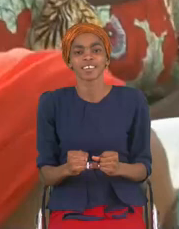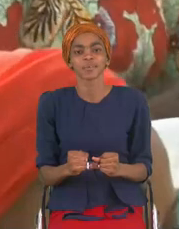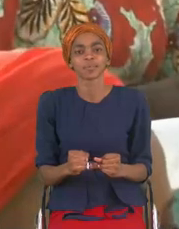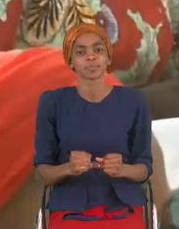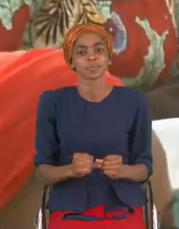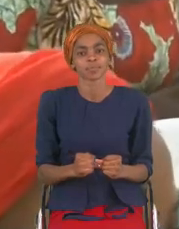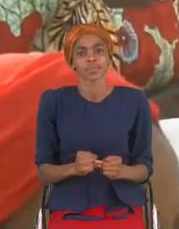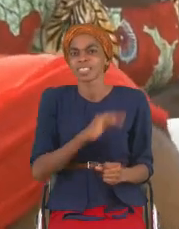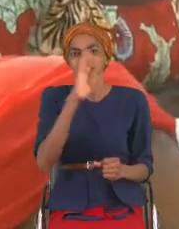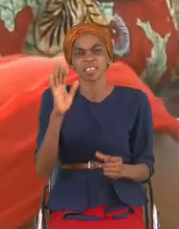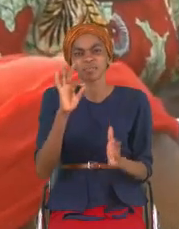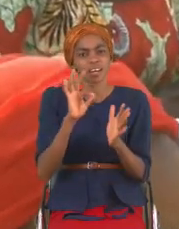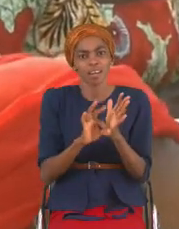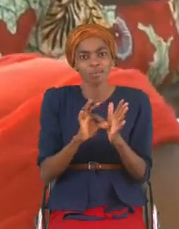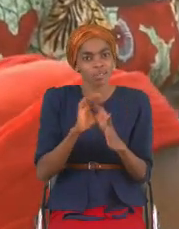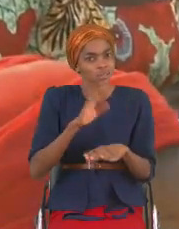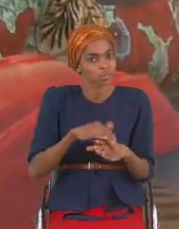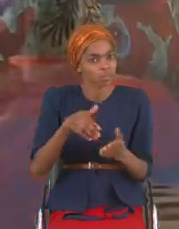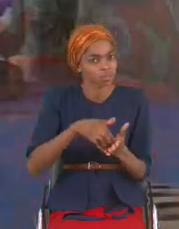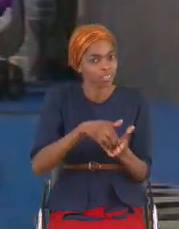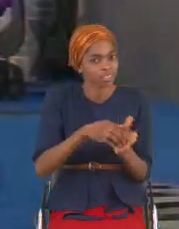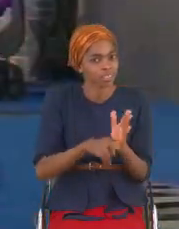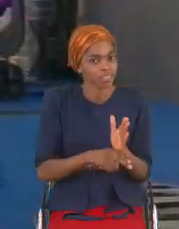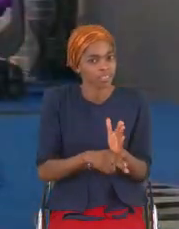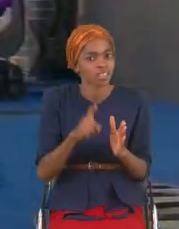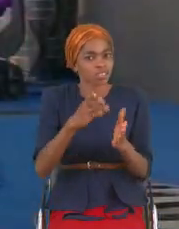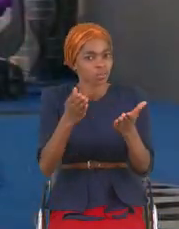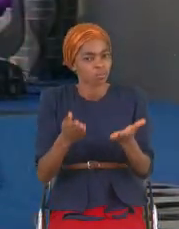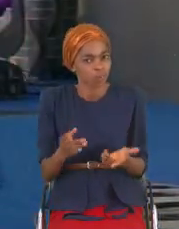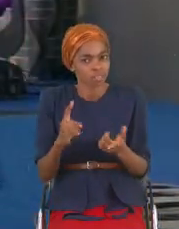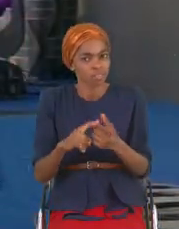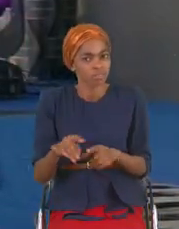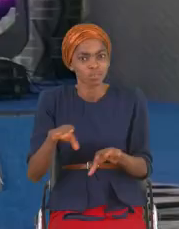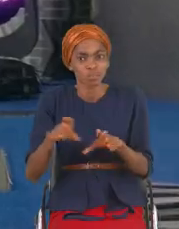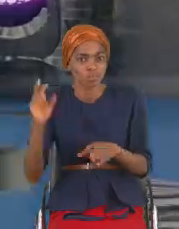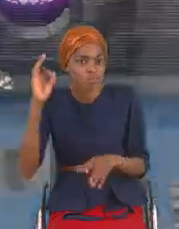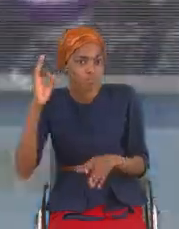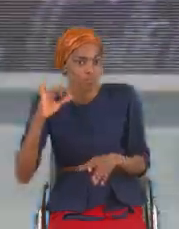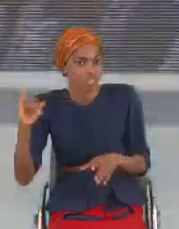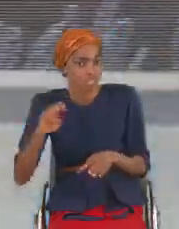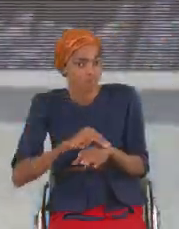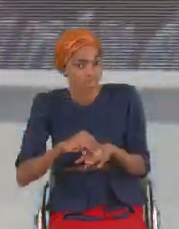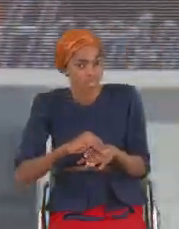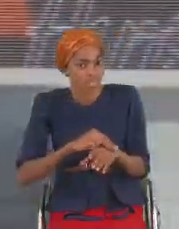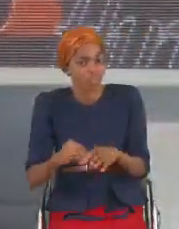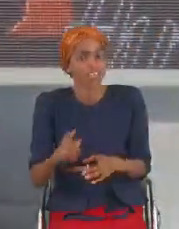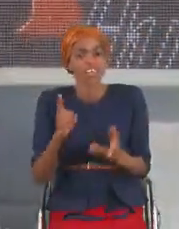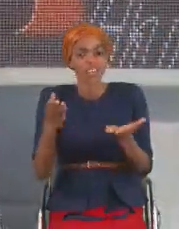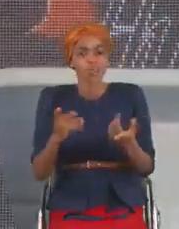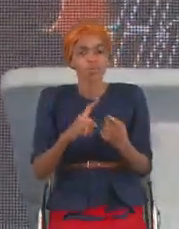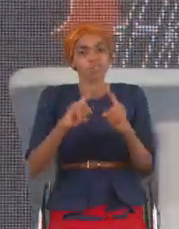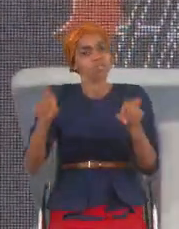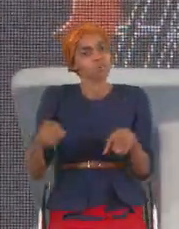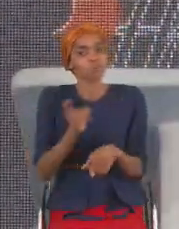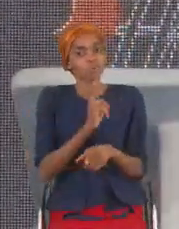Never count on weakness. You want to do ministry, and you want to go where